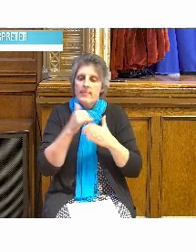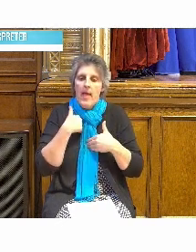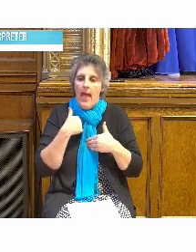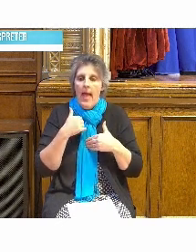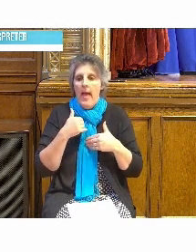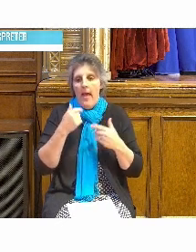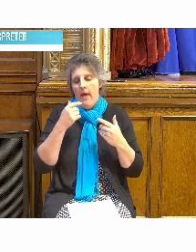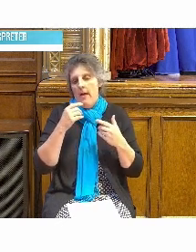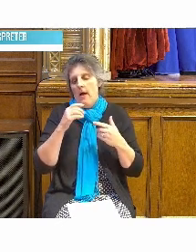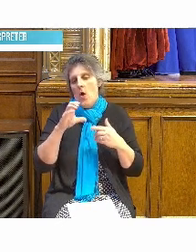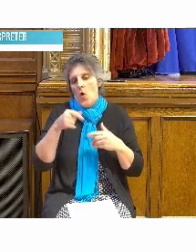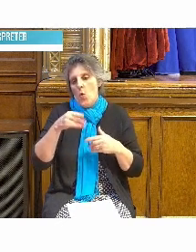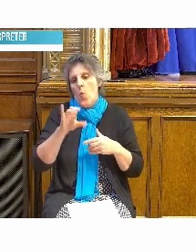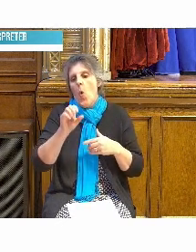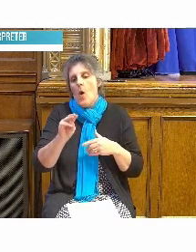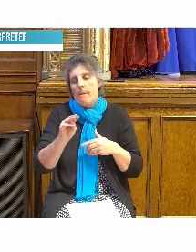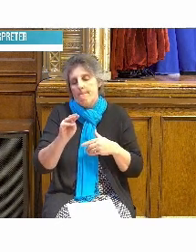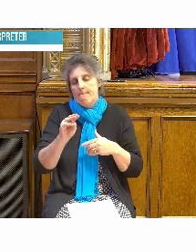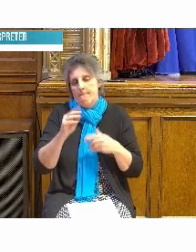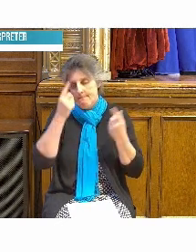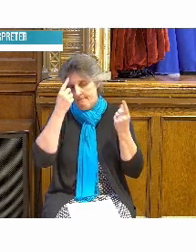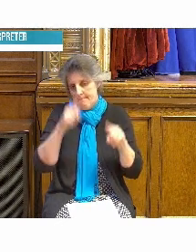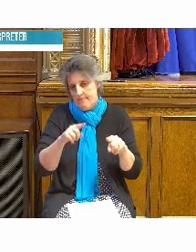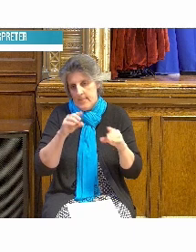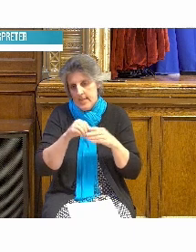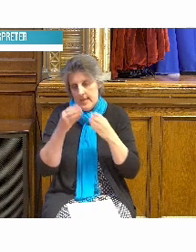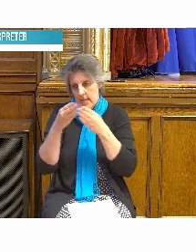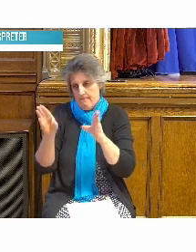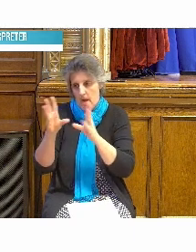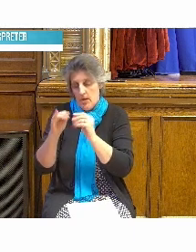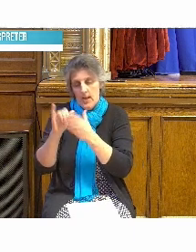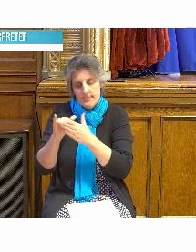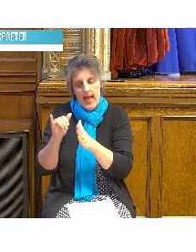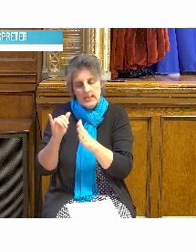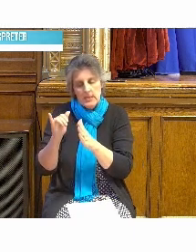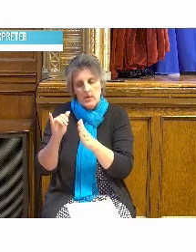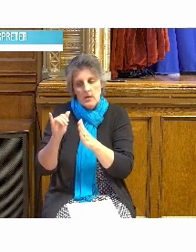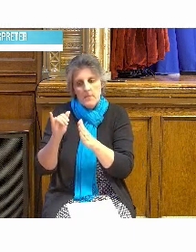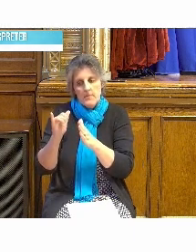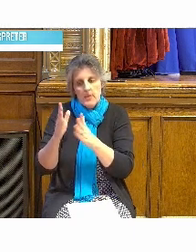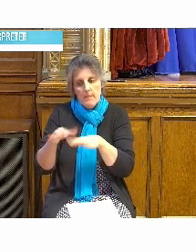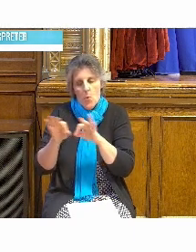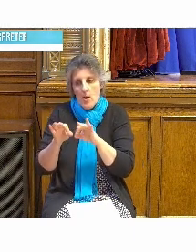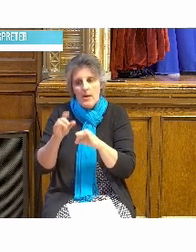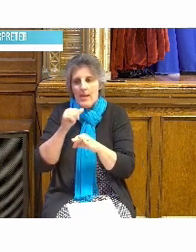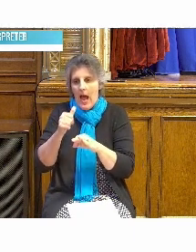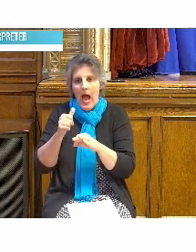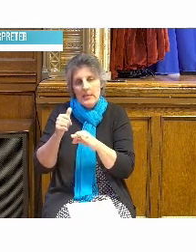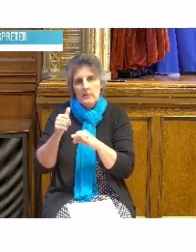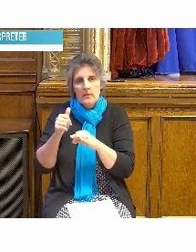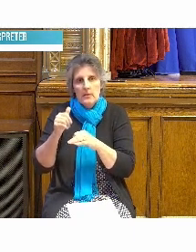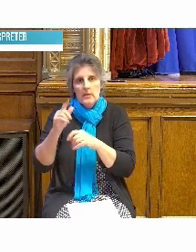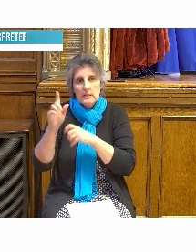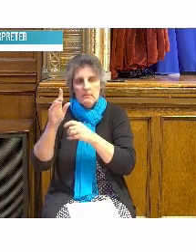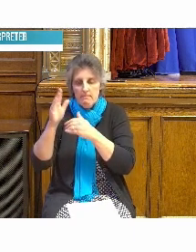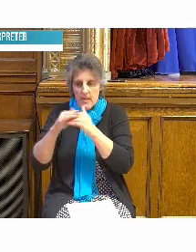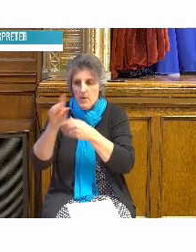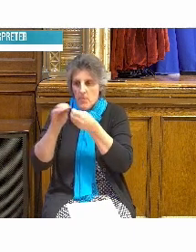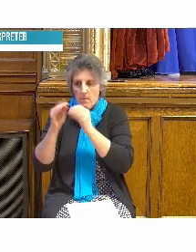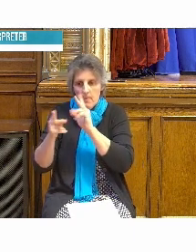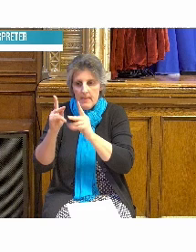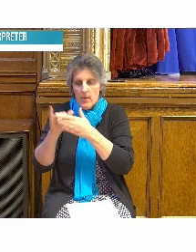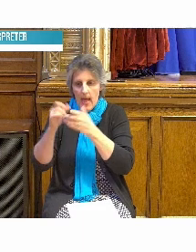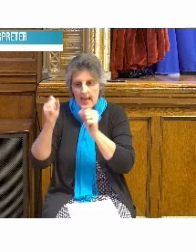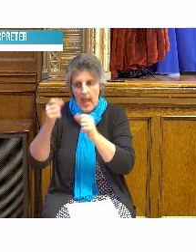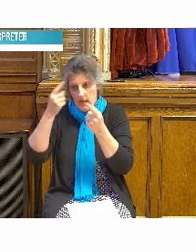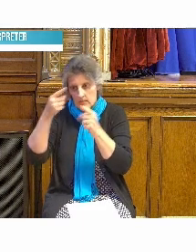quorum in the public hearings, which is a significant factor. So there could be 3 people, there could be 2 people, there could be 4 people, but